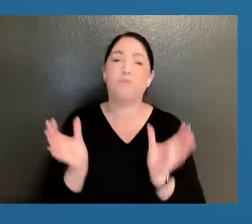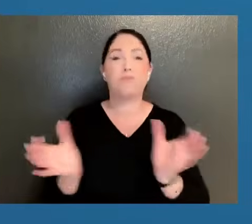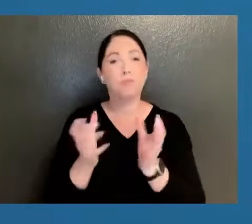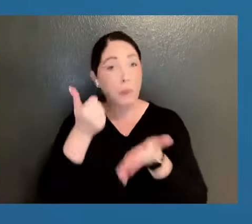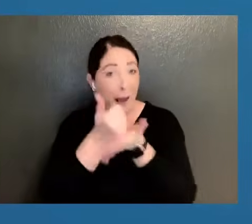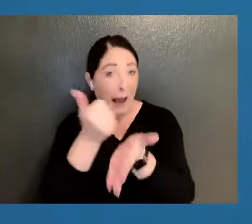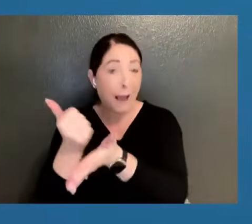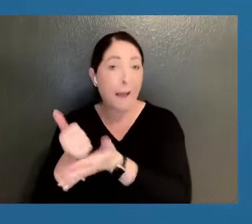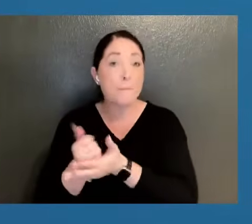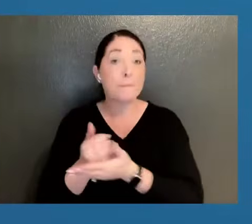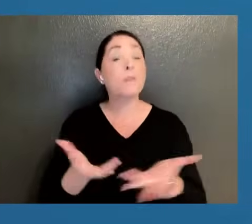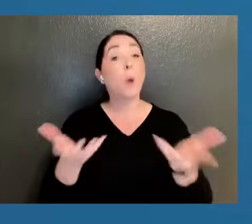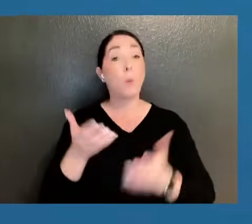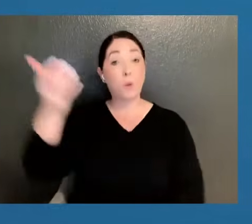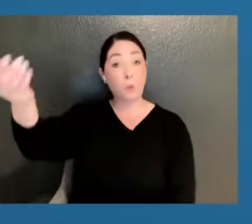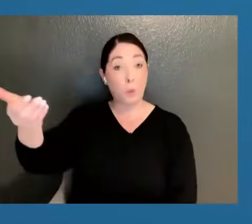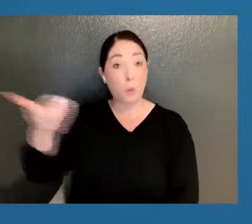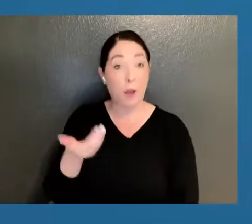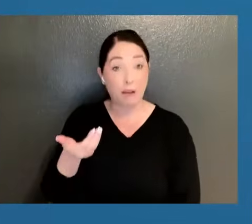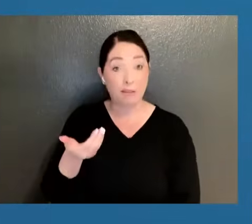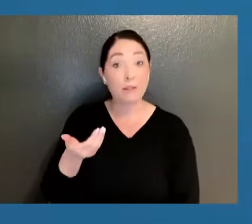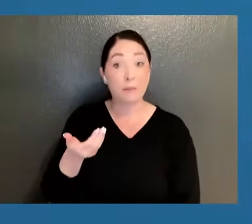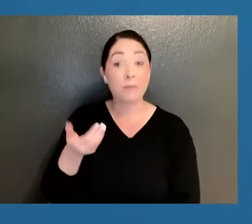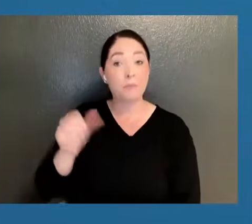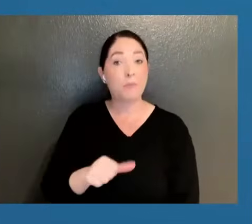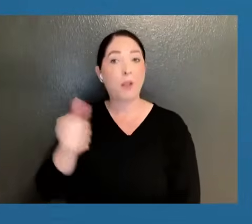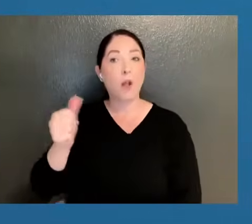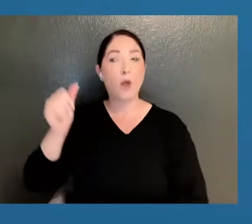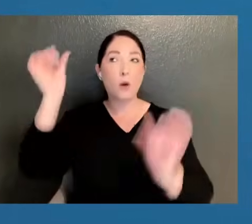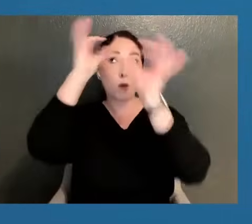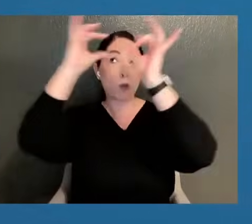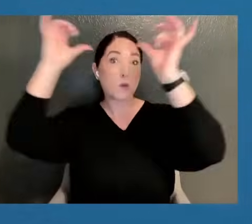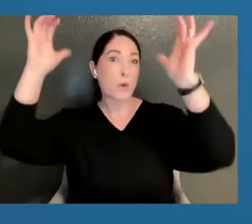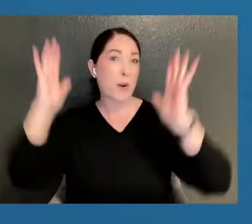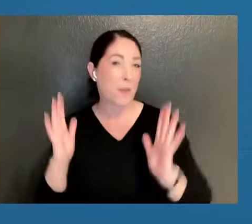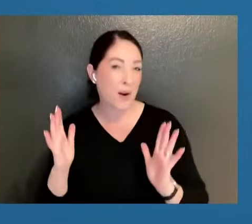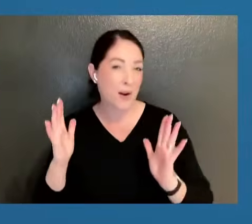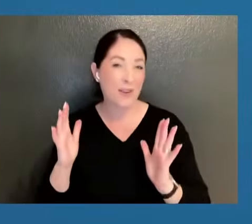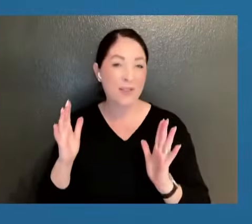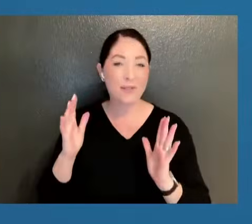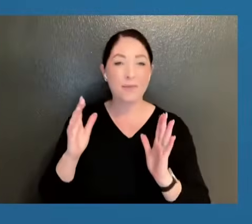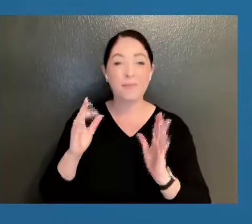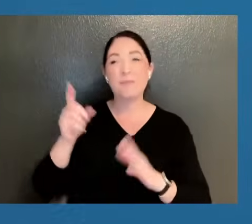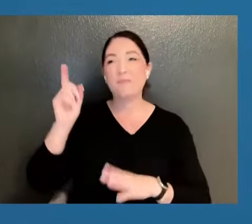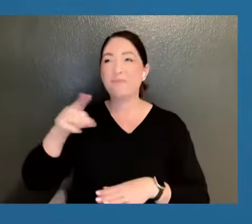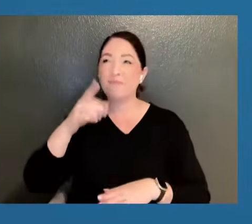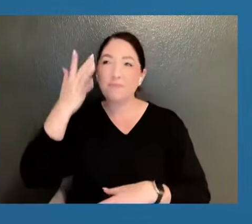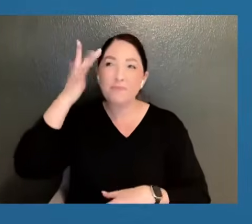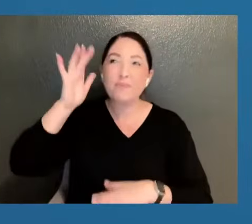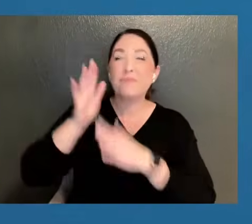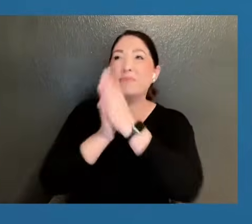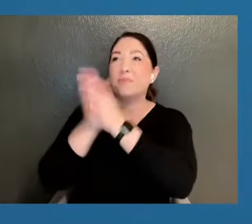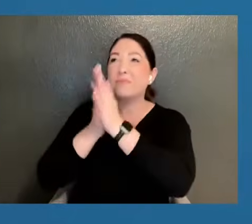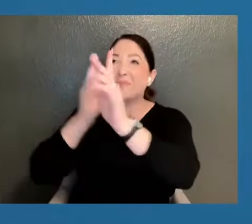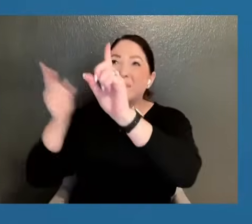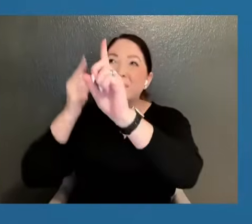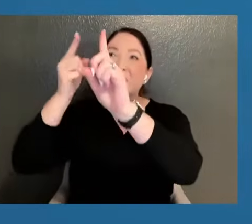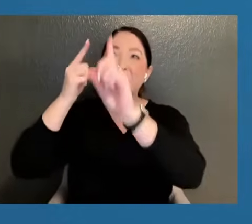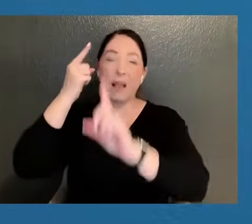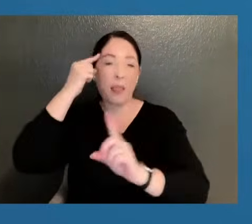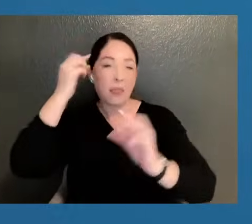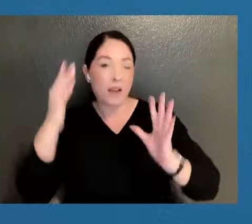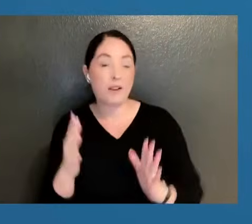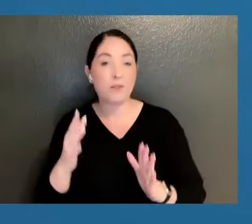Let me welcome another dreamer, a big audacious thinker, someone that we're so proud to work with over the next